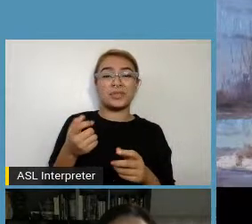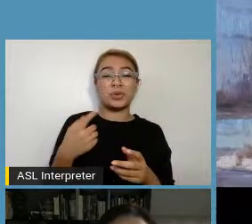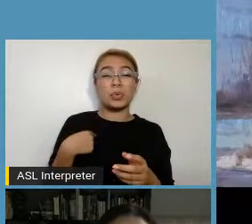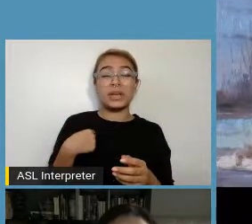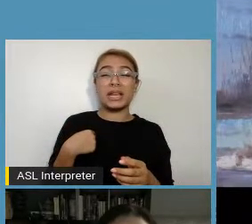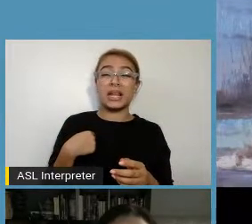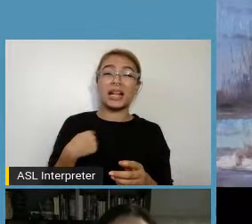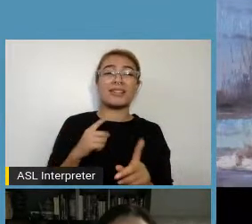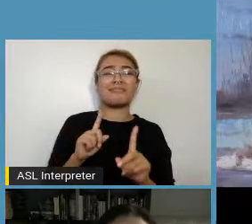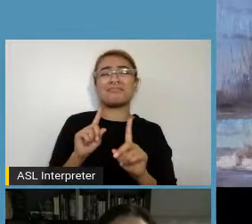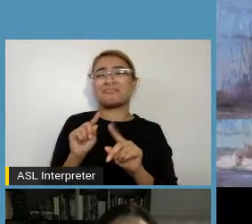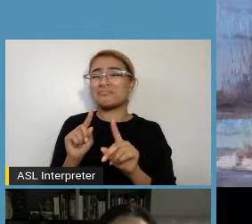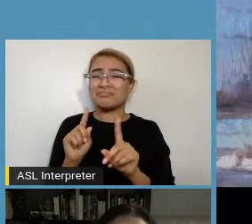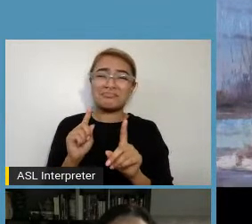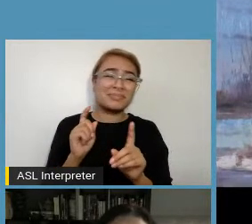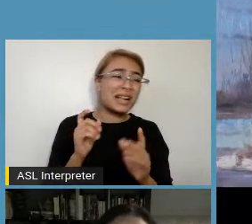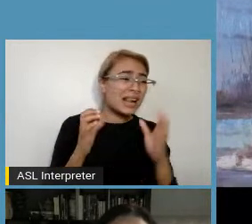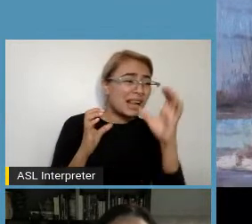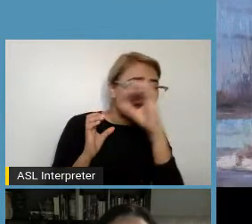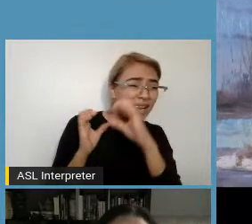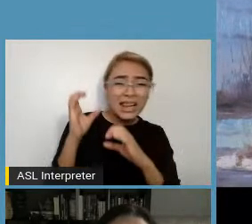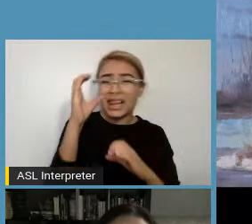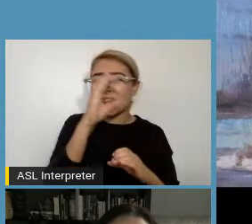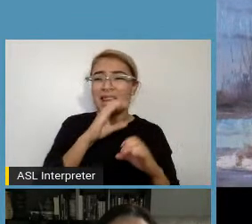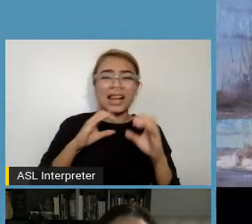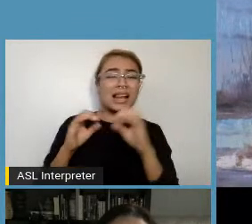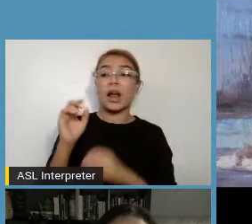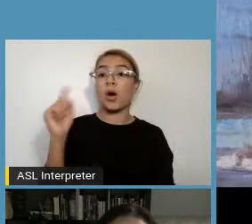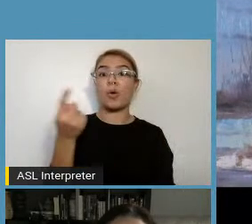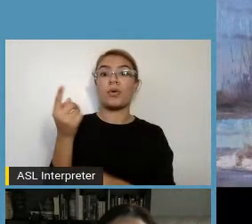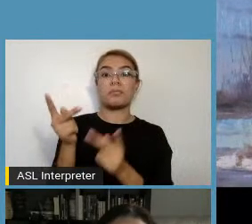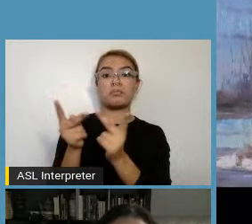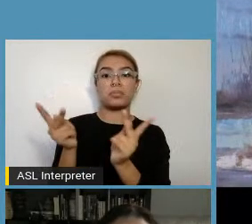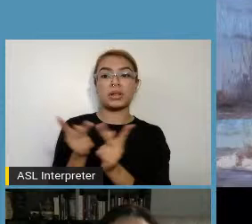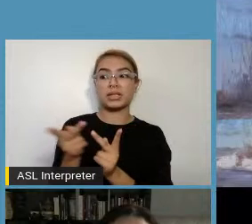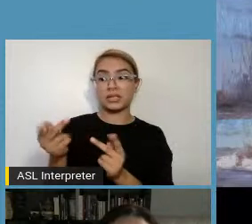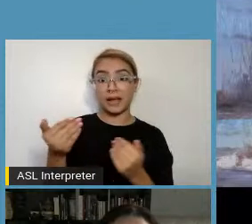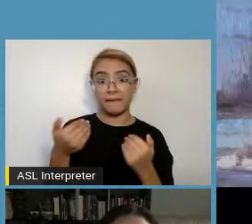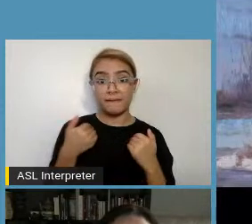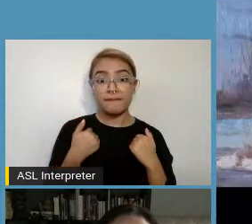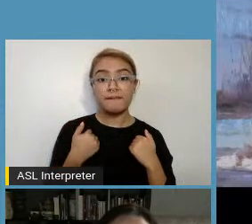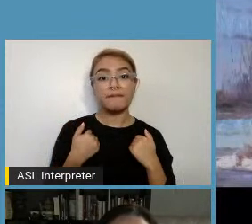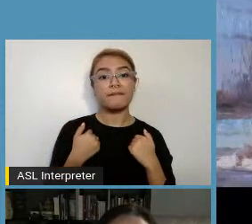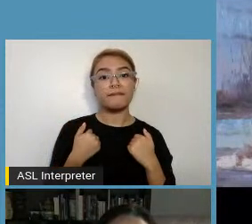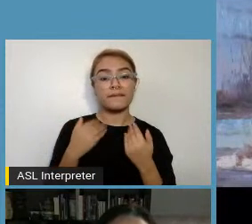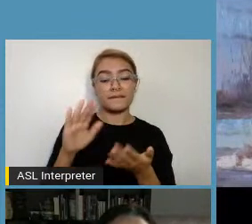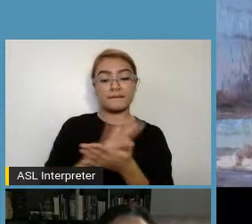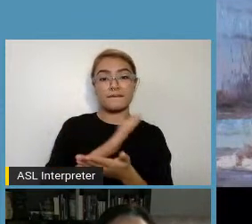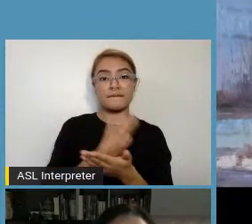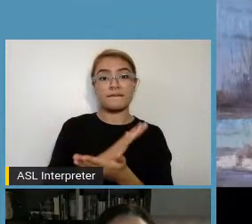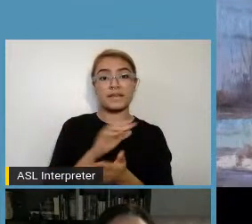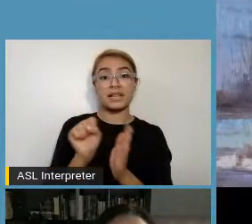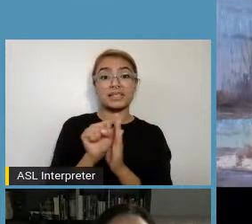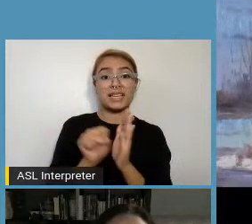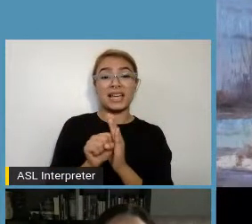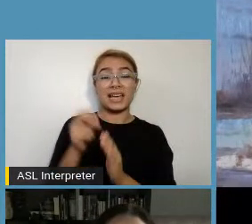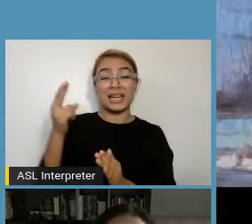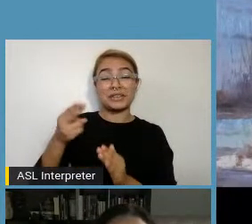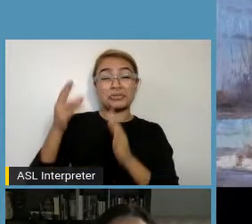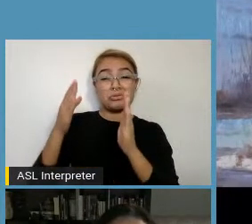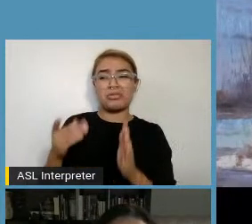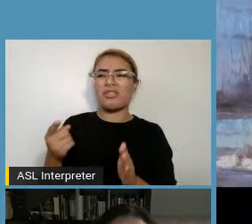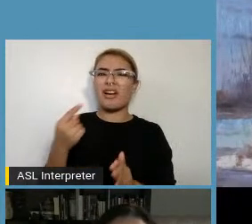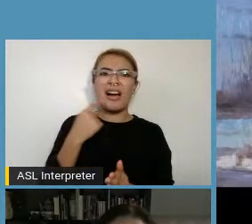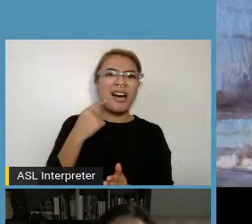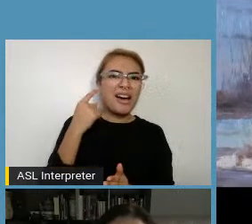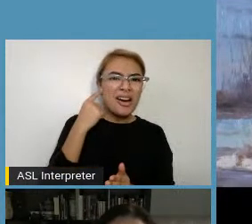went digging, and that was the only place that this document was. Even our state historian said, oh, I'd heard